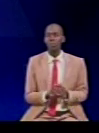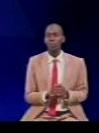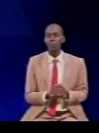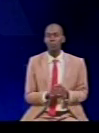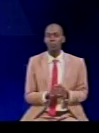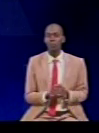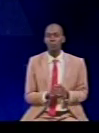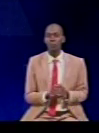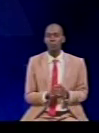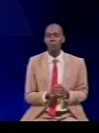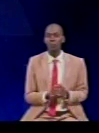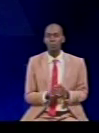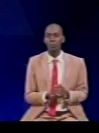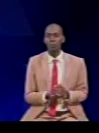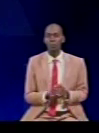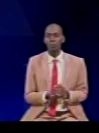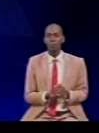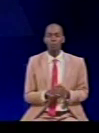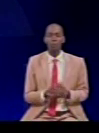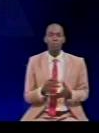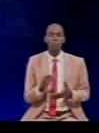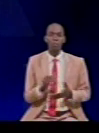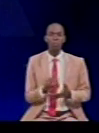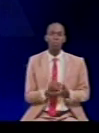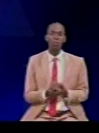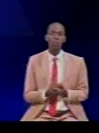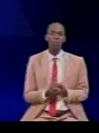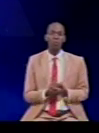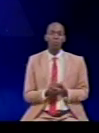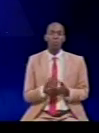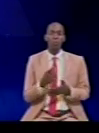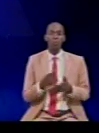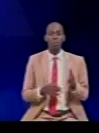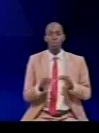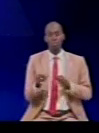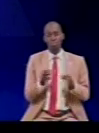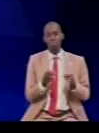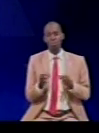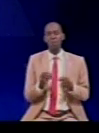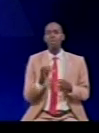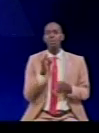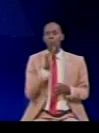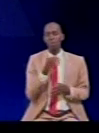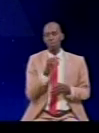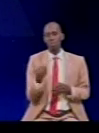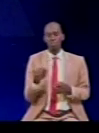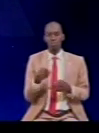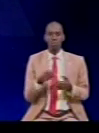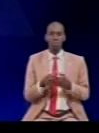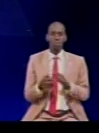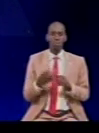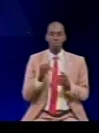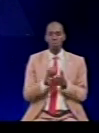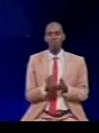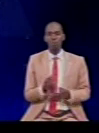heard, it was impossible to do that because the patient had asked to leave. So what she's describing is an ischemic stroke. Thank you. How long did it